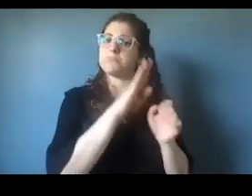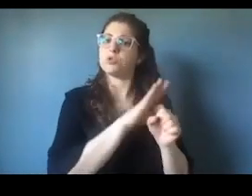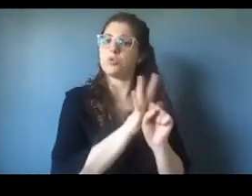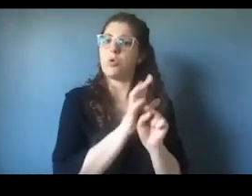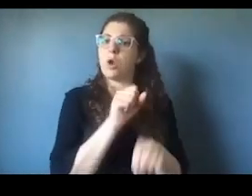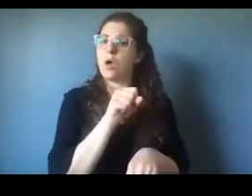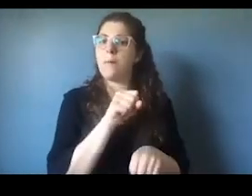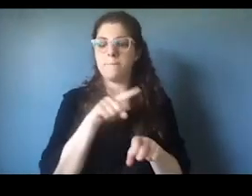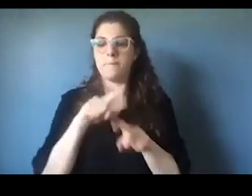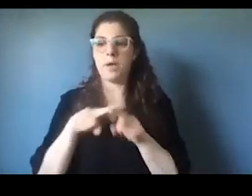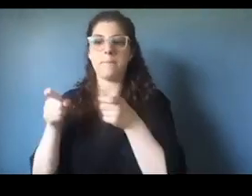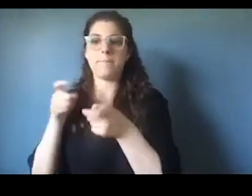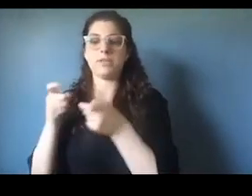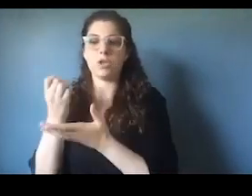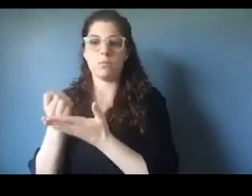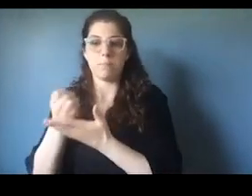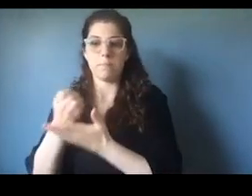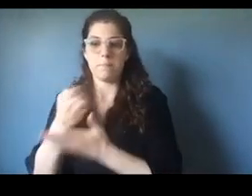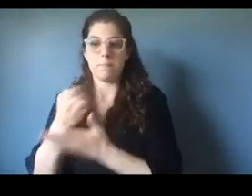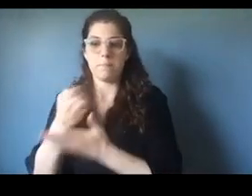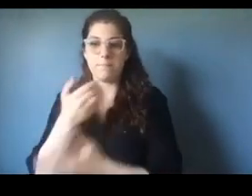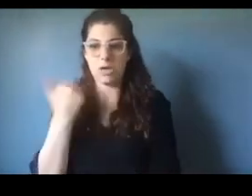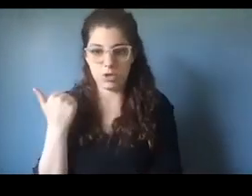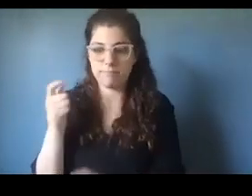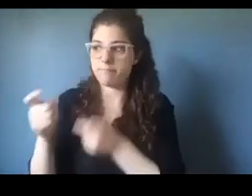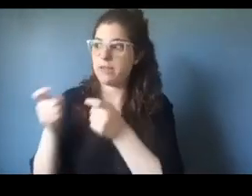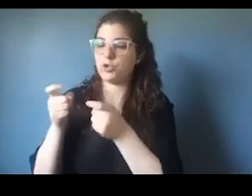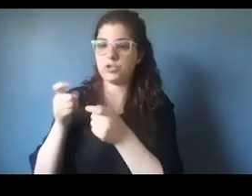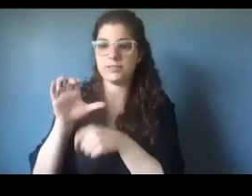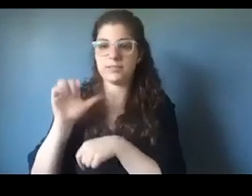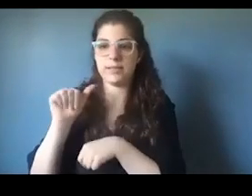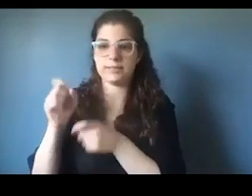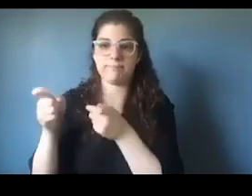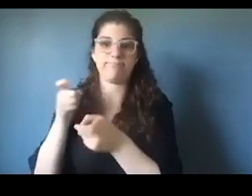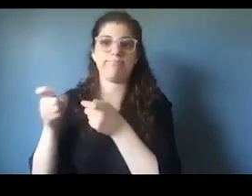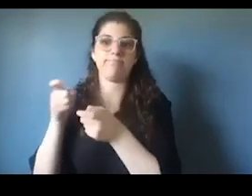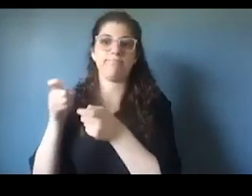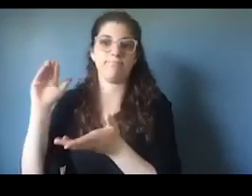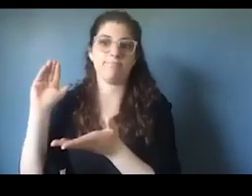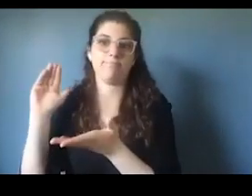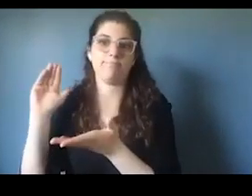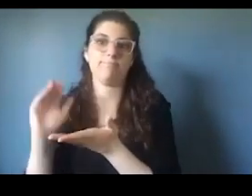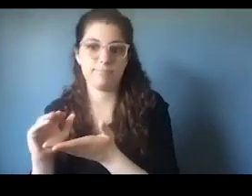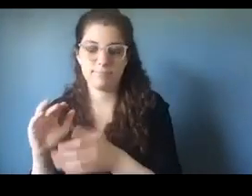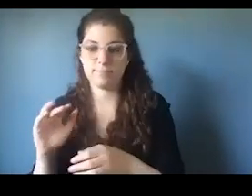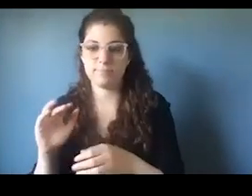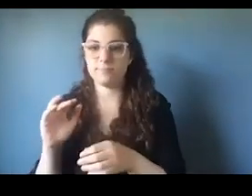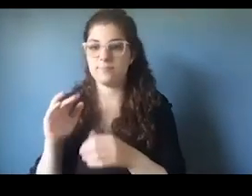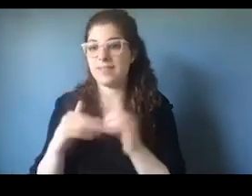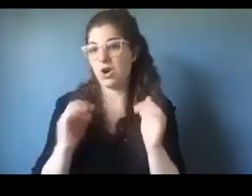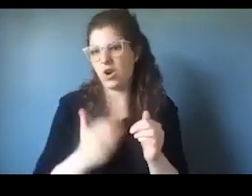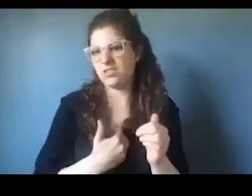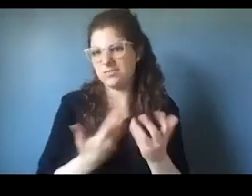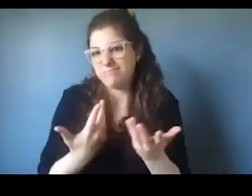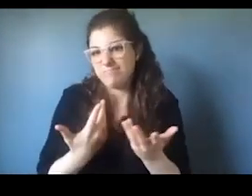although they've been managed much better, and the caseloads have been driven down much quicker in those countries than in ours. But a